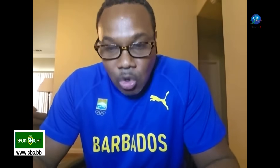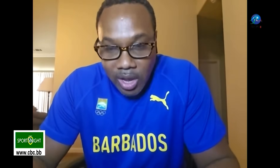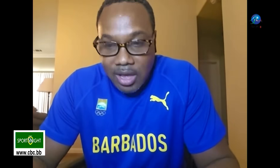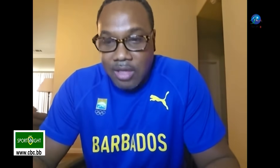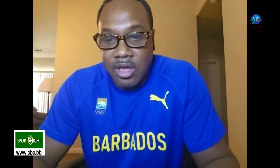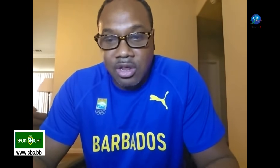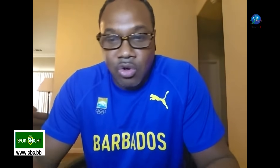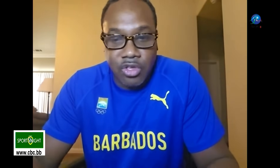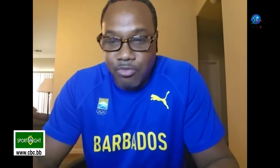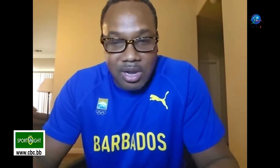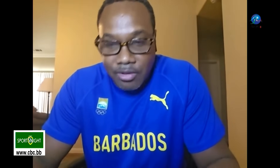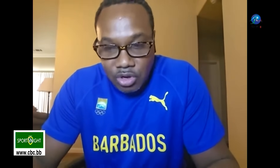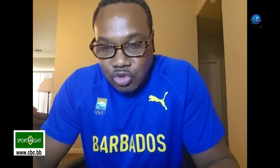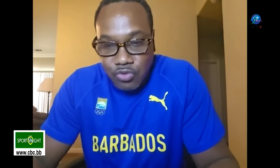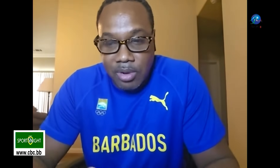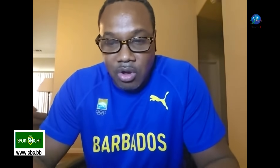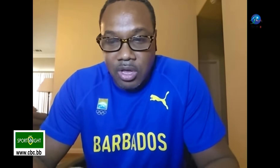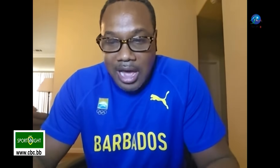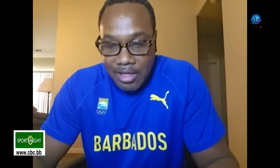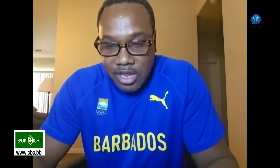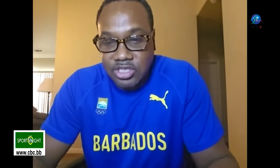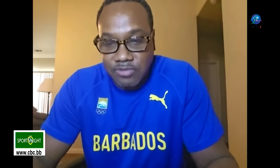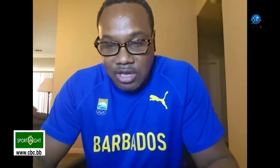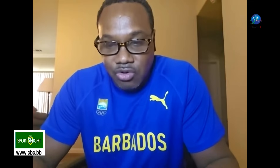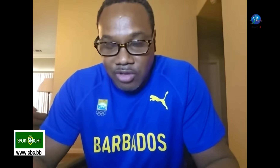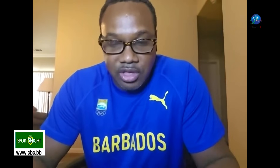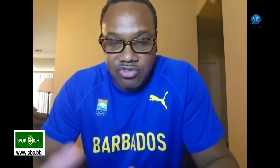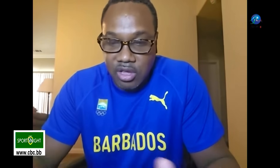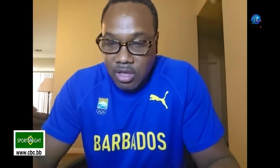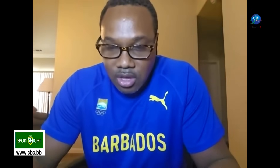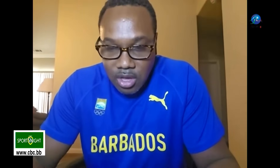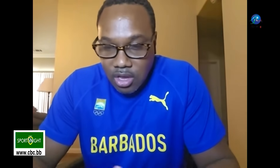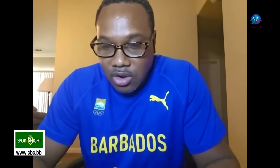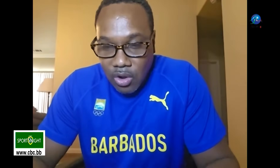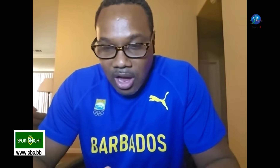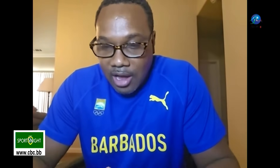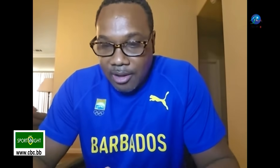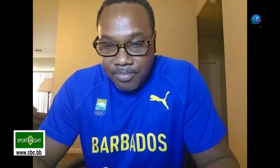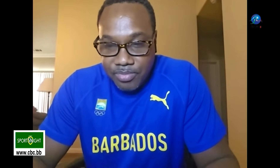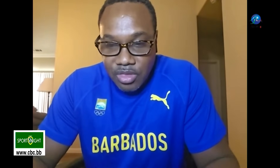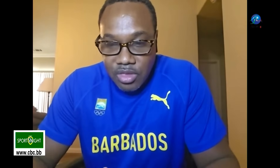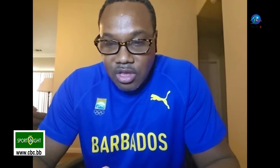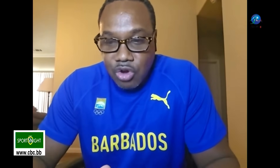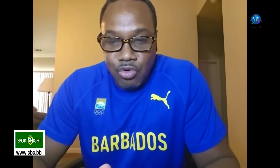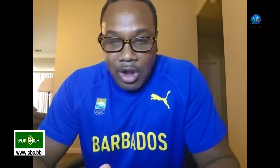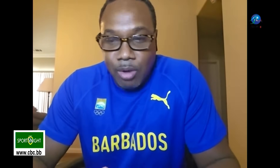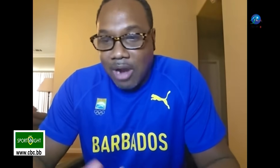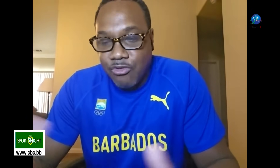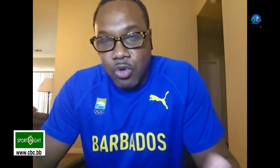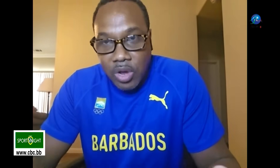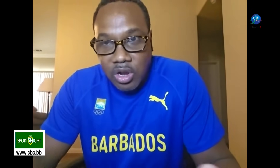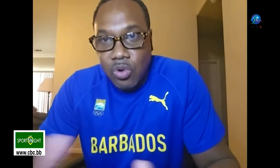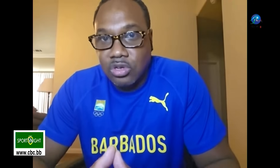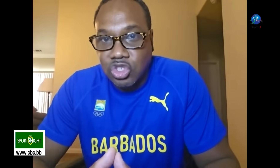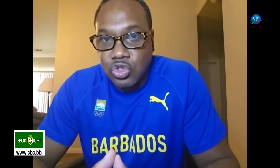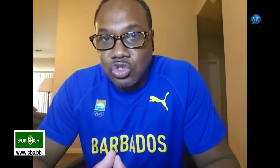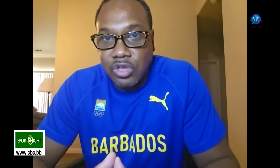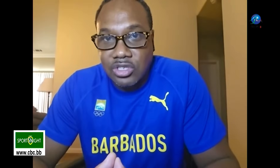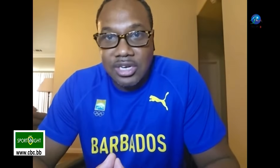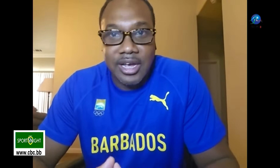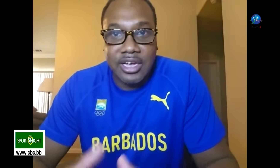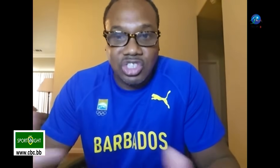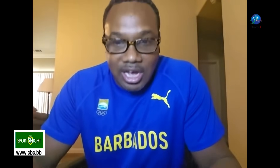seeing me do it, and then, you know, there have been others who come along in athletics and done great things, like, you know, Ryan Brockett winning Worlds